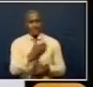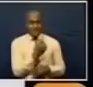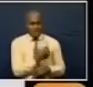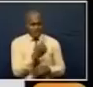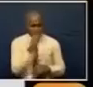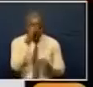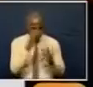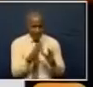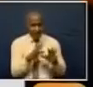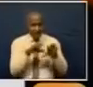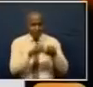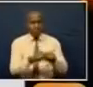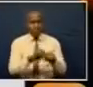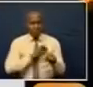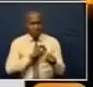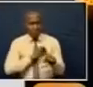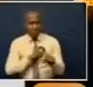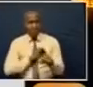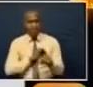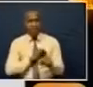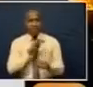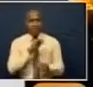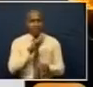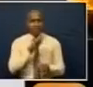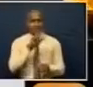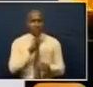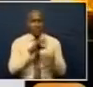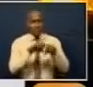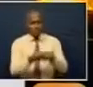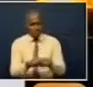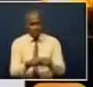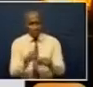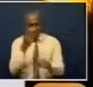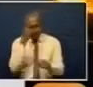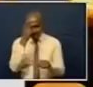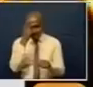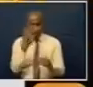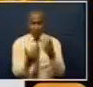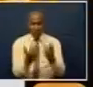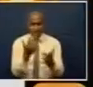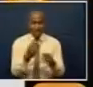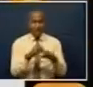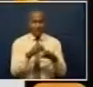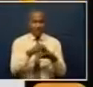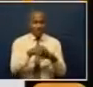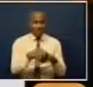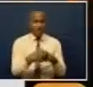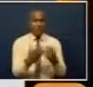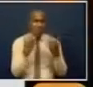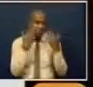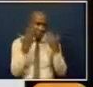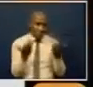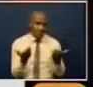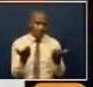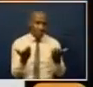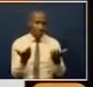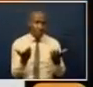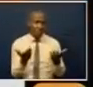their own. Alfred Mutua, Stones, Kidero, Grass, Sonko. We don't know yet.